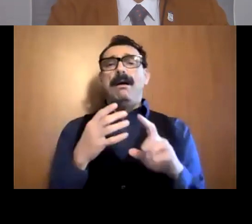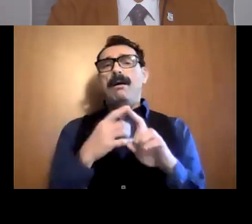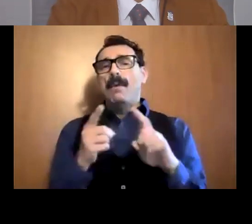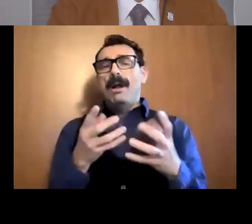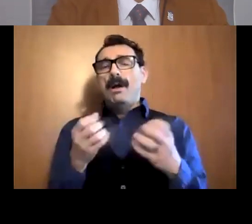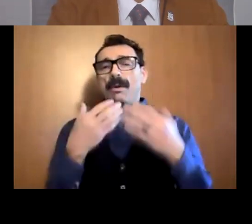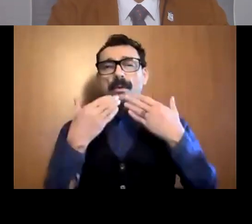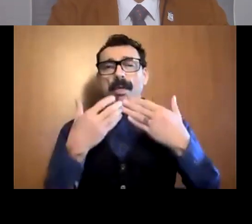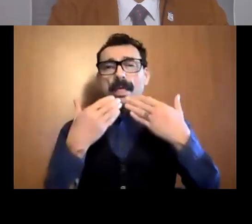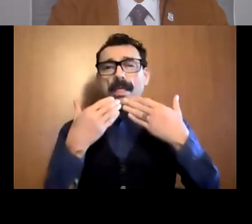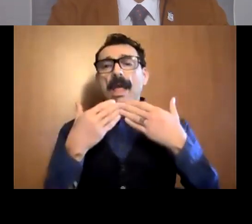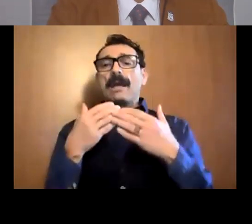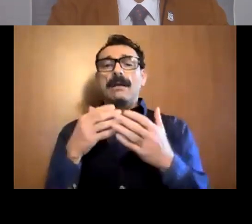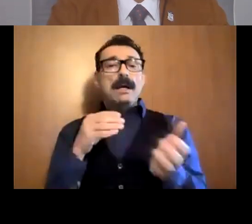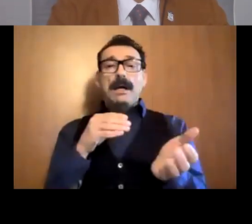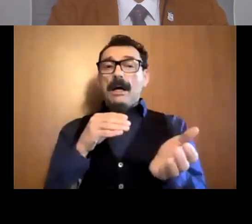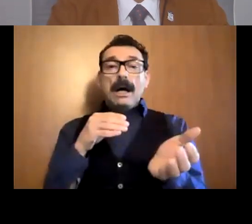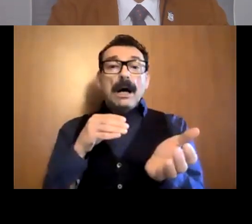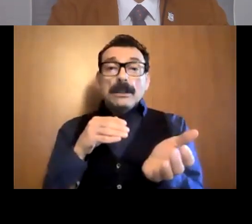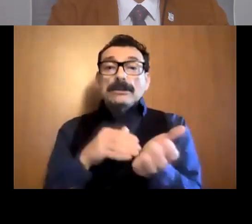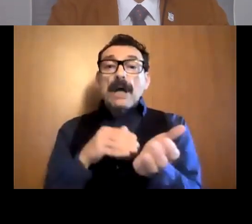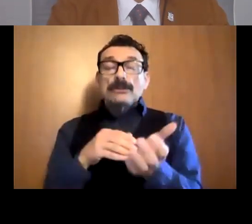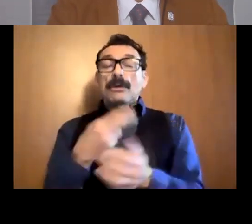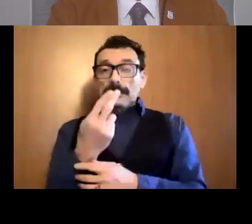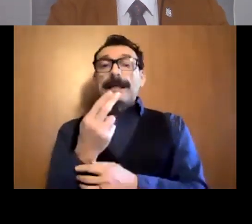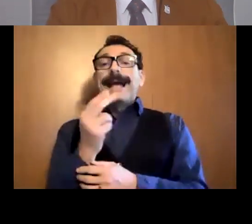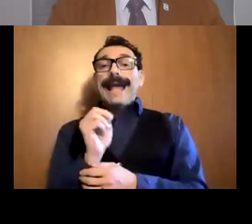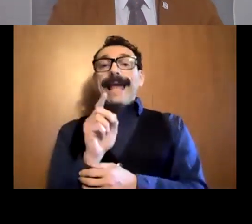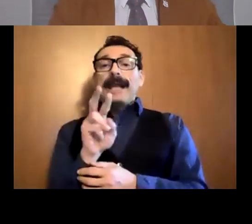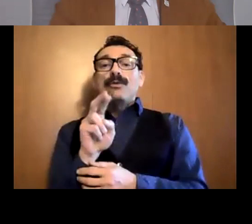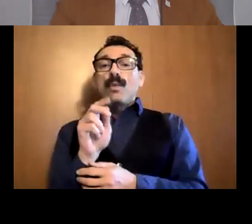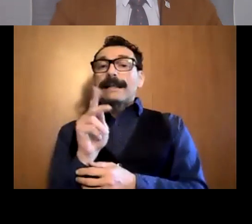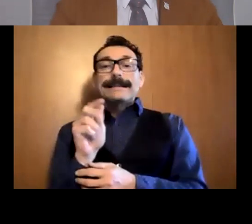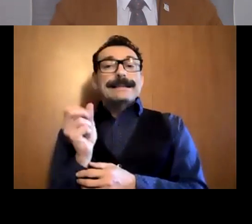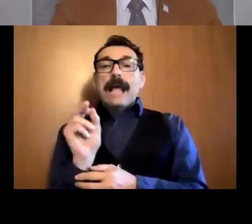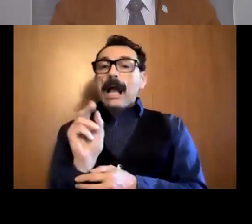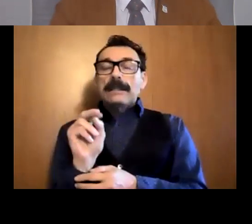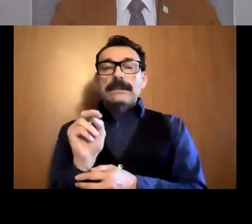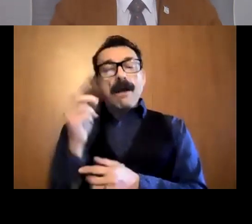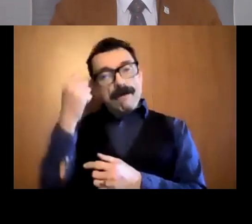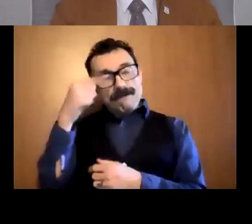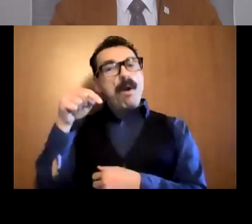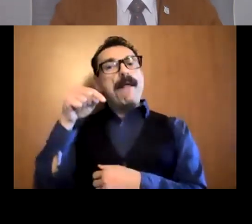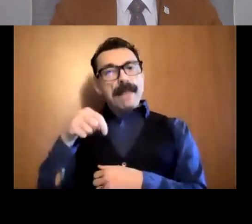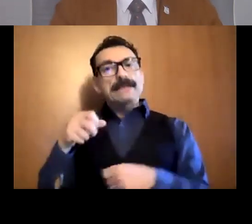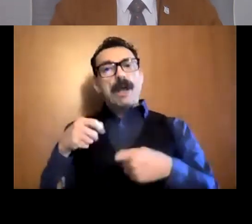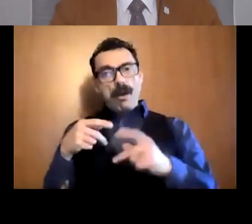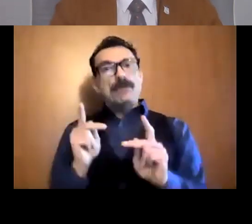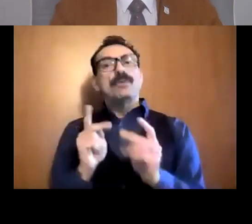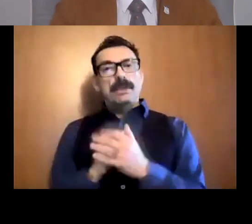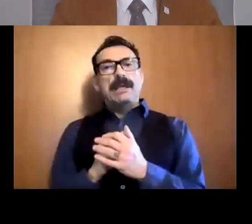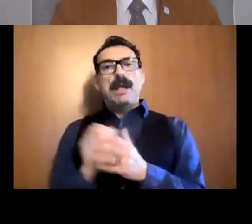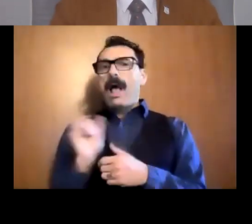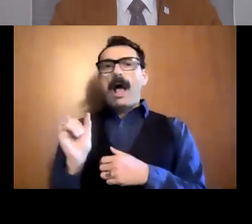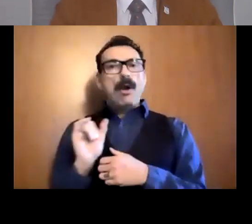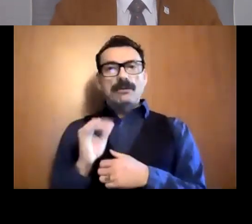to thank Dr. Hendrickson for this opportunity to speak to you all. I also get questions from friends and family and